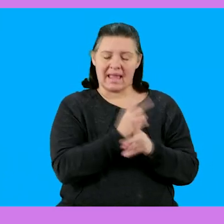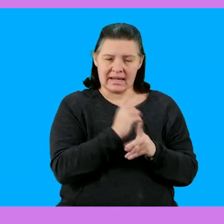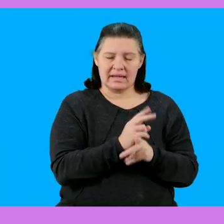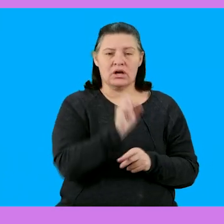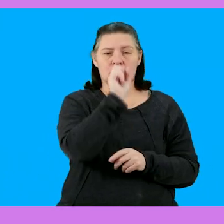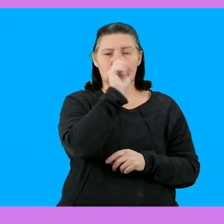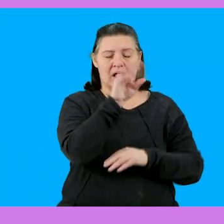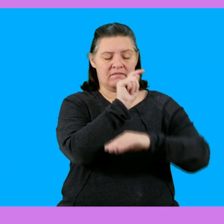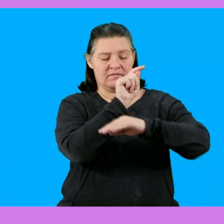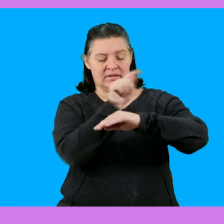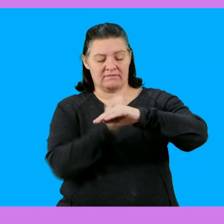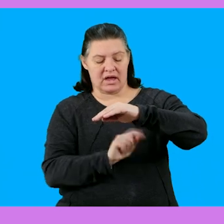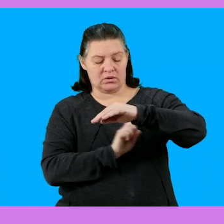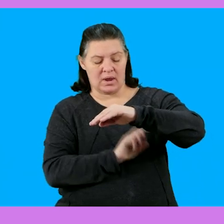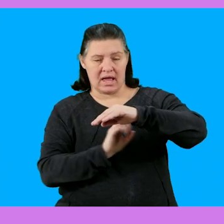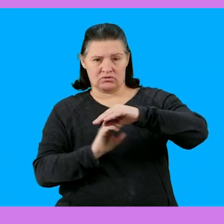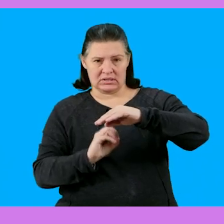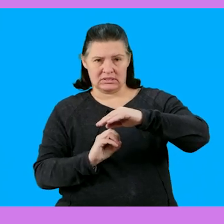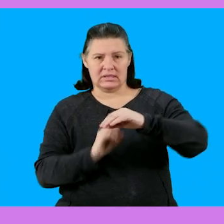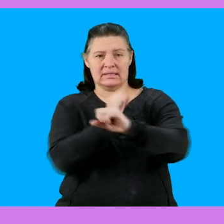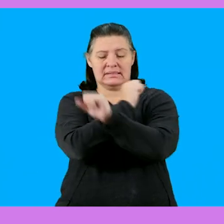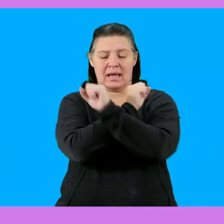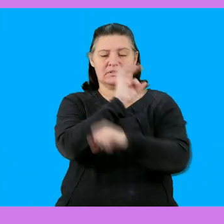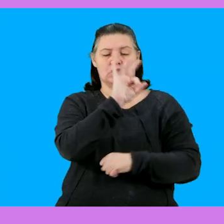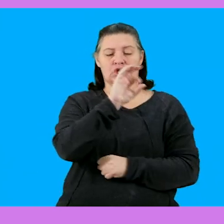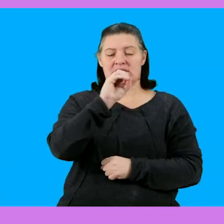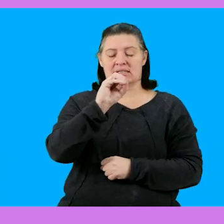it's 12% of 30,000 Rand.